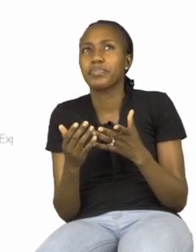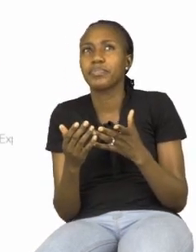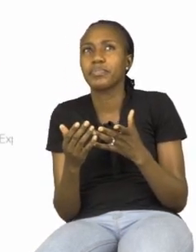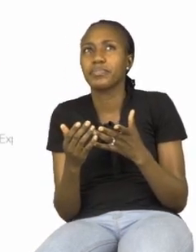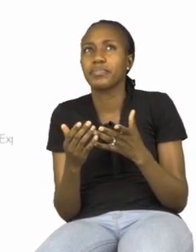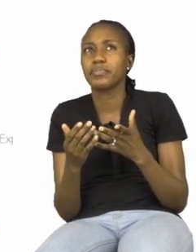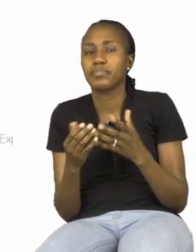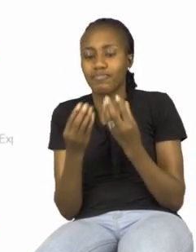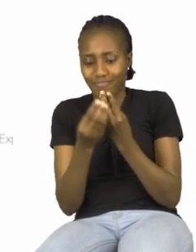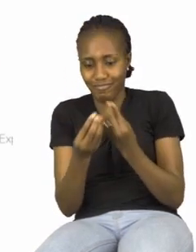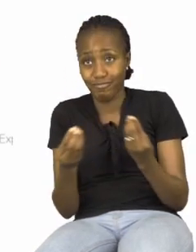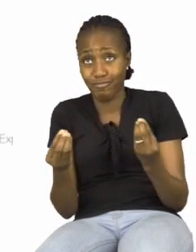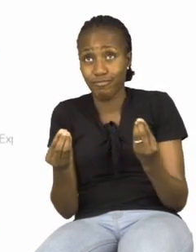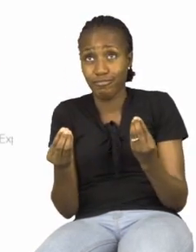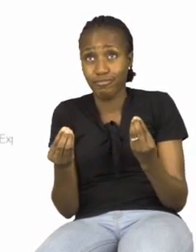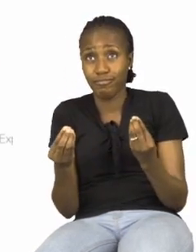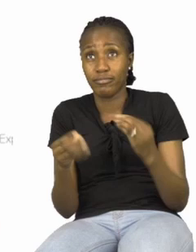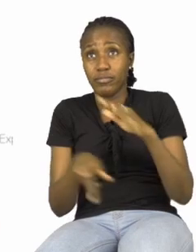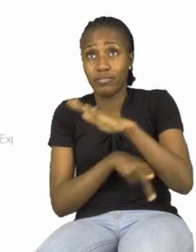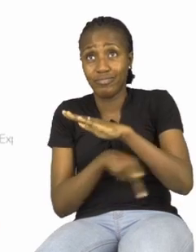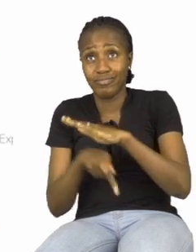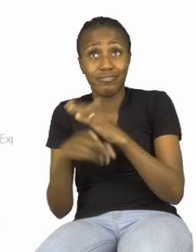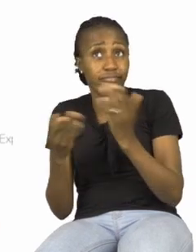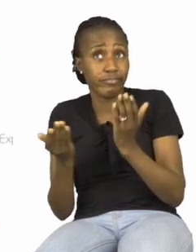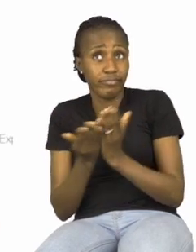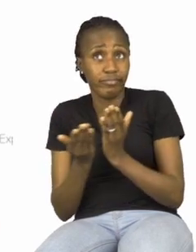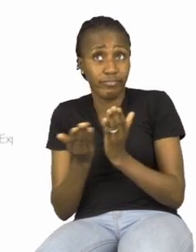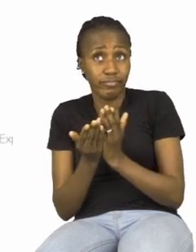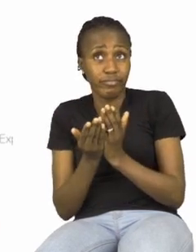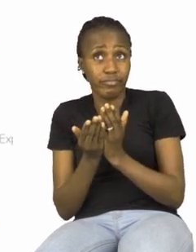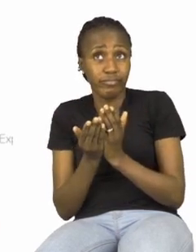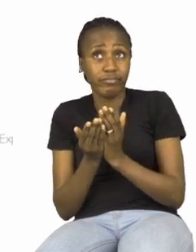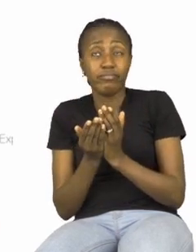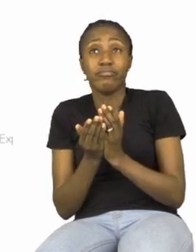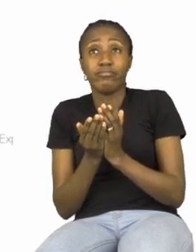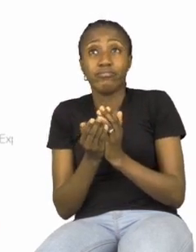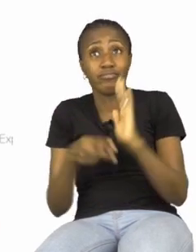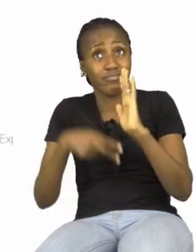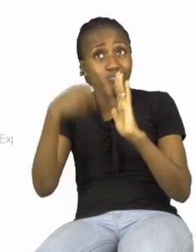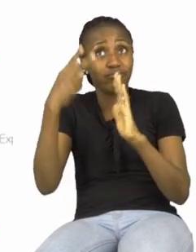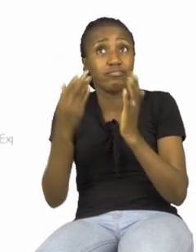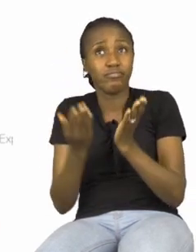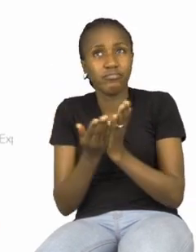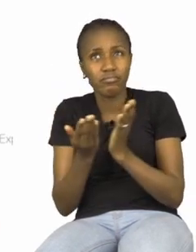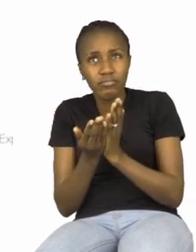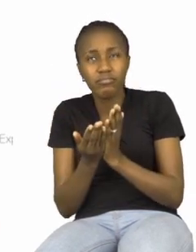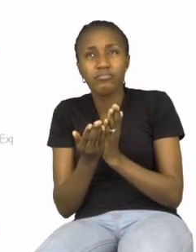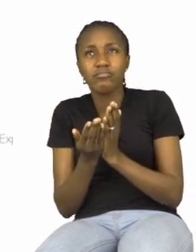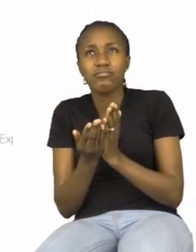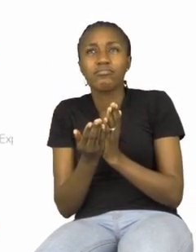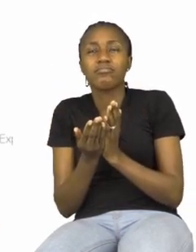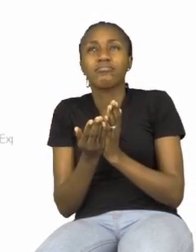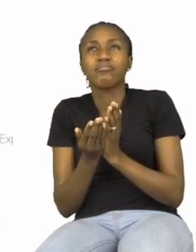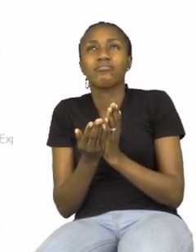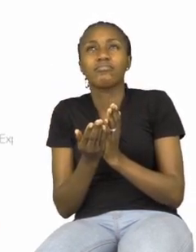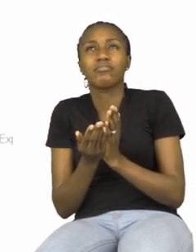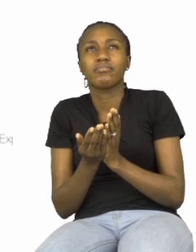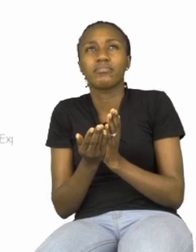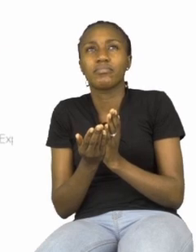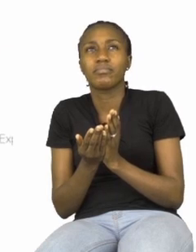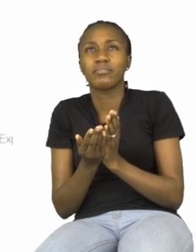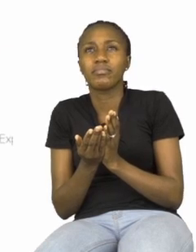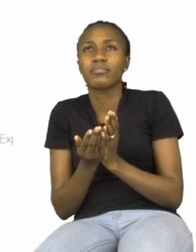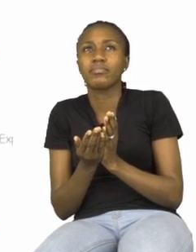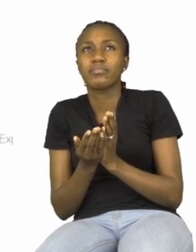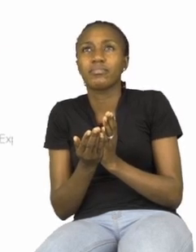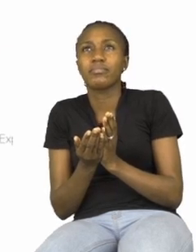From the kiddies, which are in primary schools, to the secondary school, where you've got under 16s, under 18s, under 21s. Our under